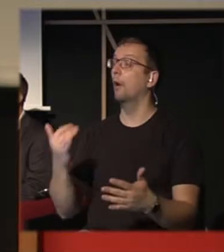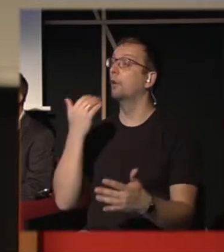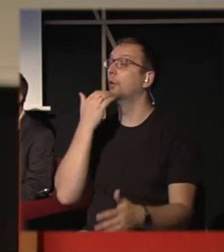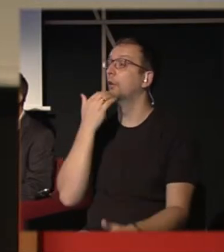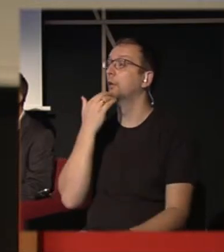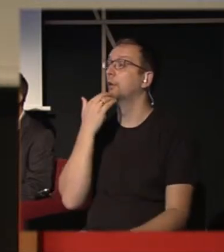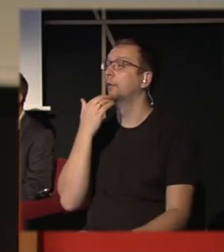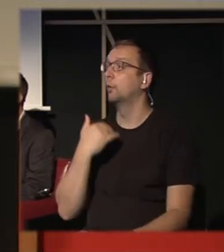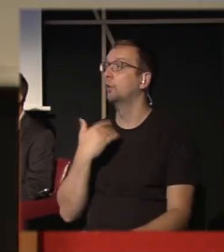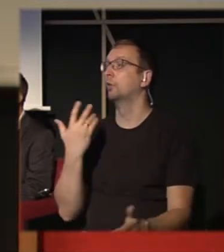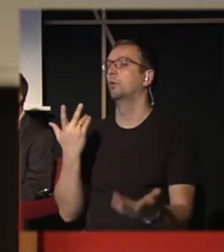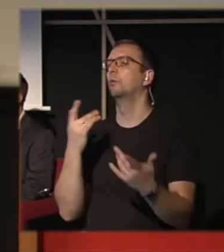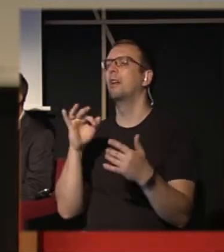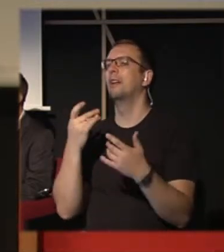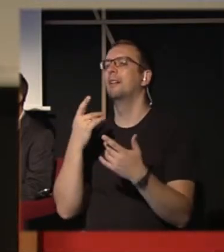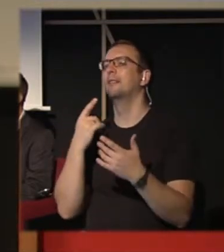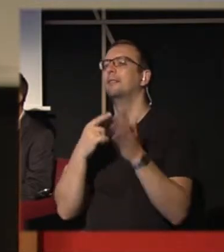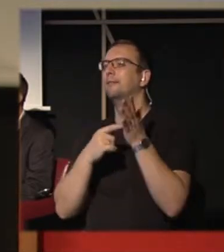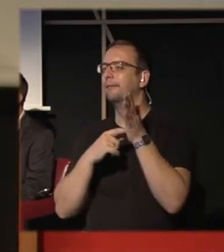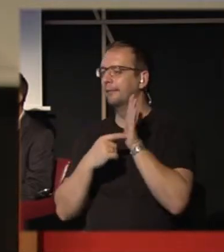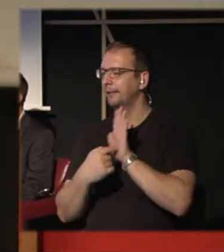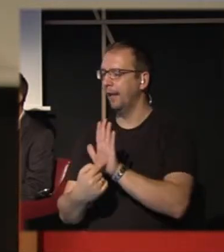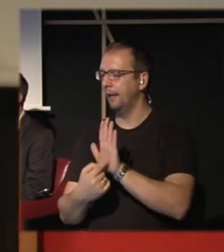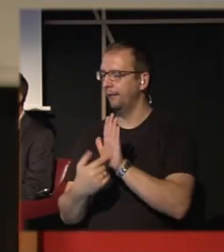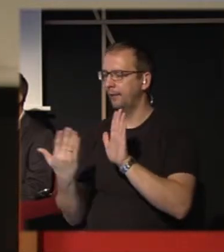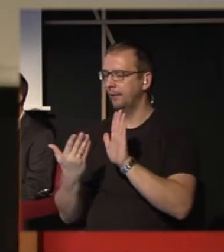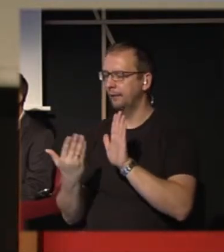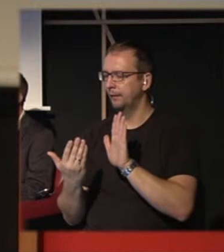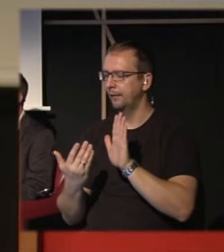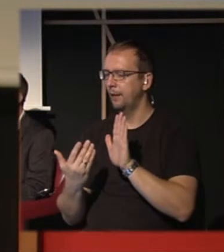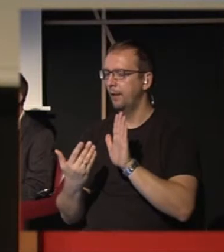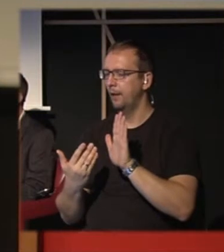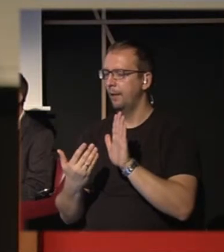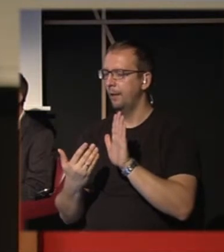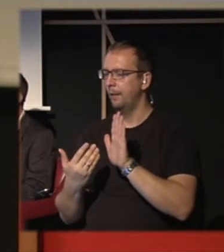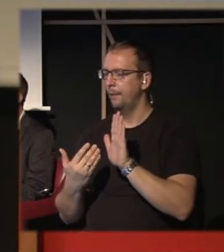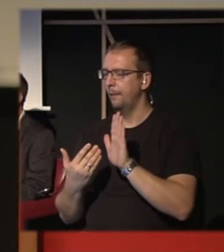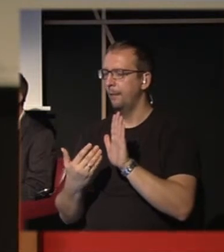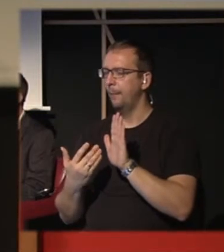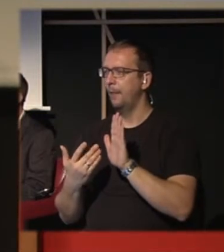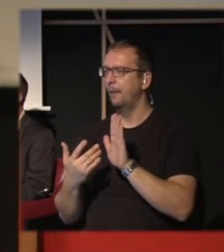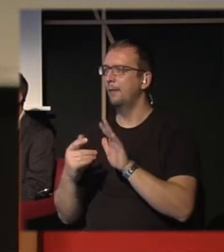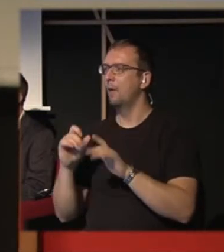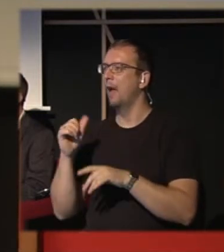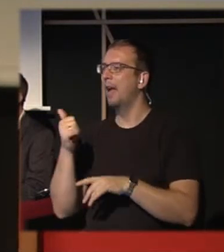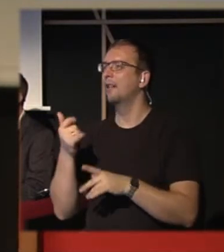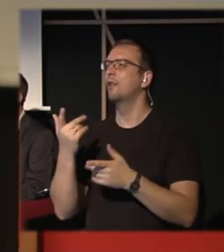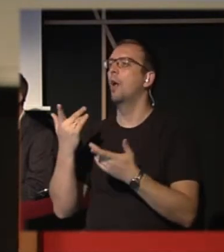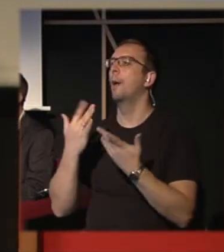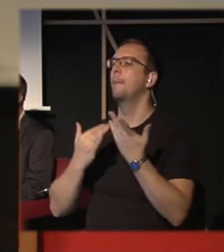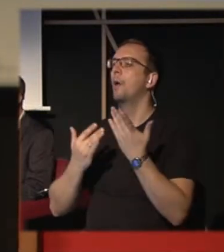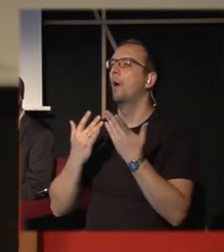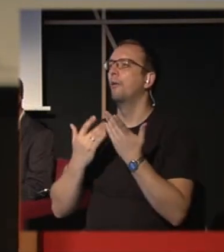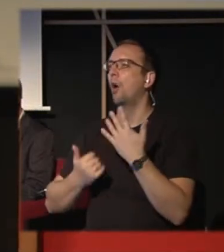2012. Because with the DAO, these are relatively new roles, and I think it takes a bit of time for people to understand